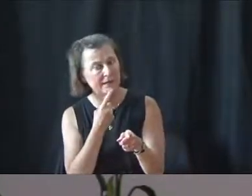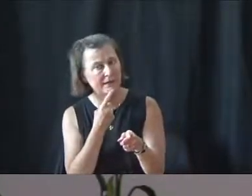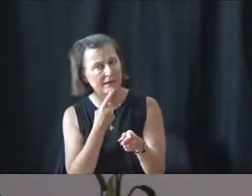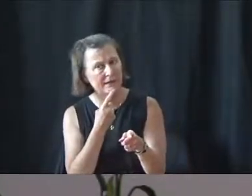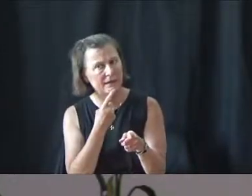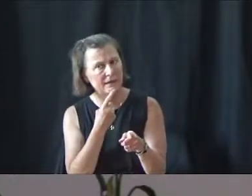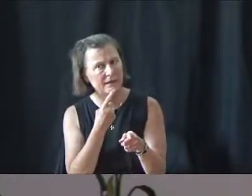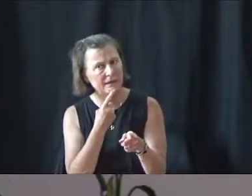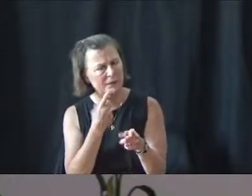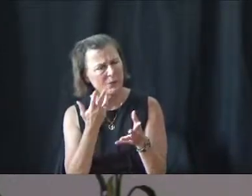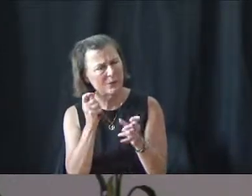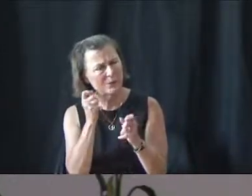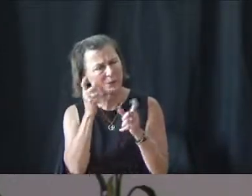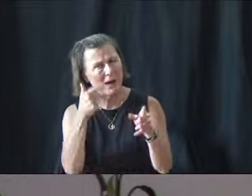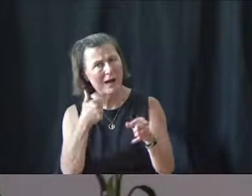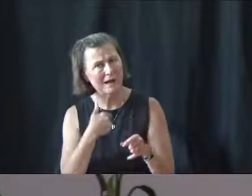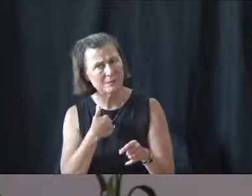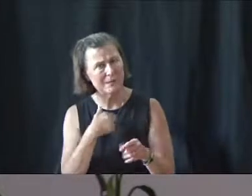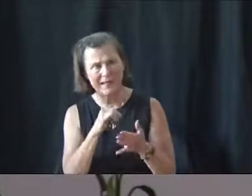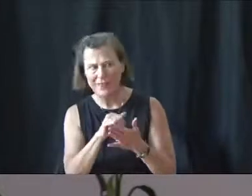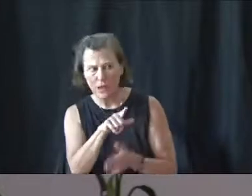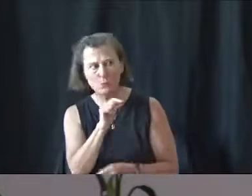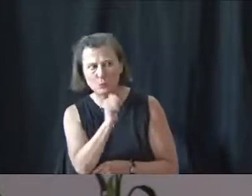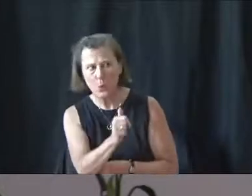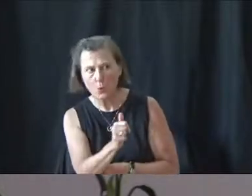what surprises me is that you don't.